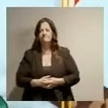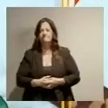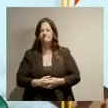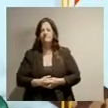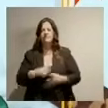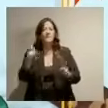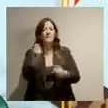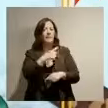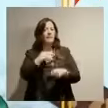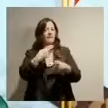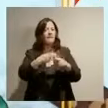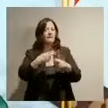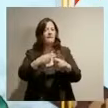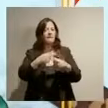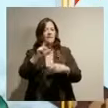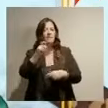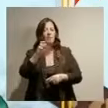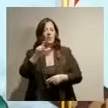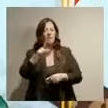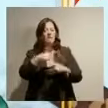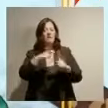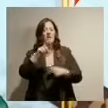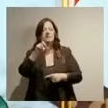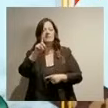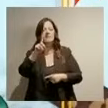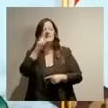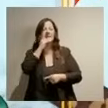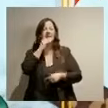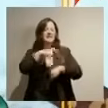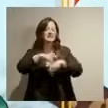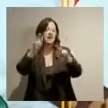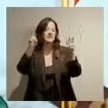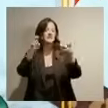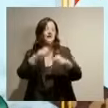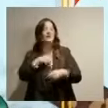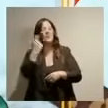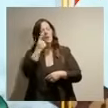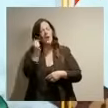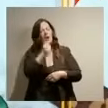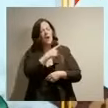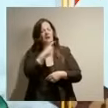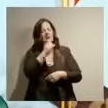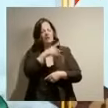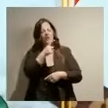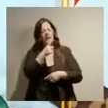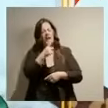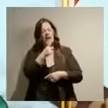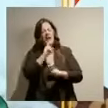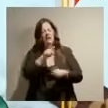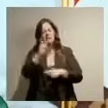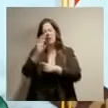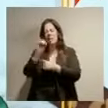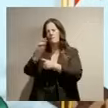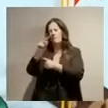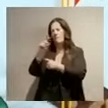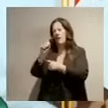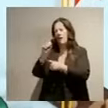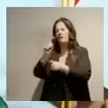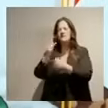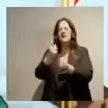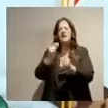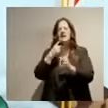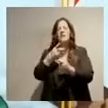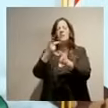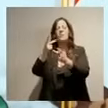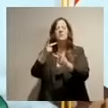Hi, it's Laurel Rosenhall from the LA Times. I just was wondering if you could address the question of bonds. Obviously, there's proposals floating around in